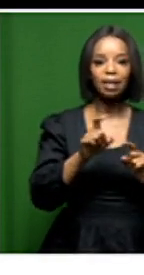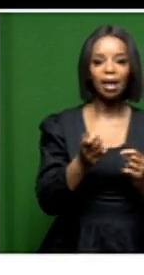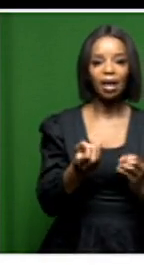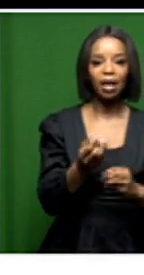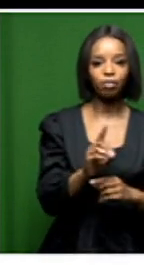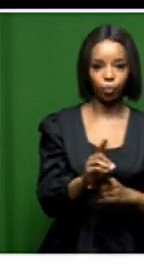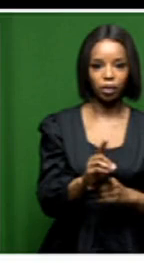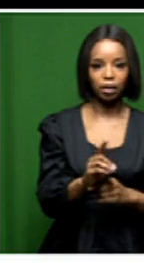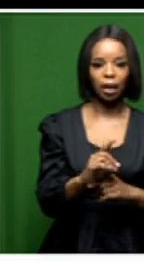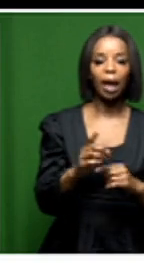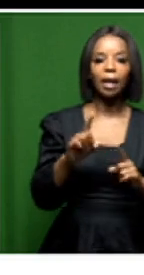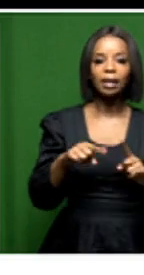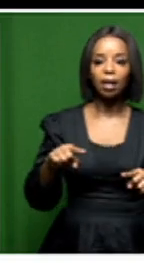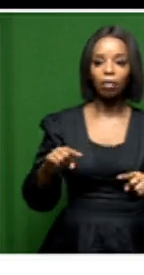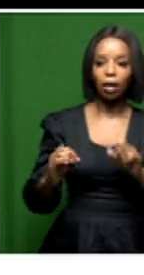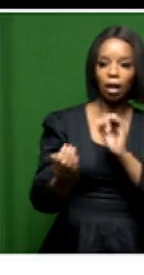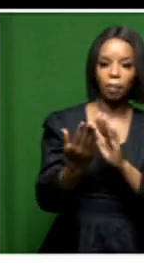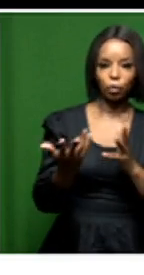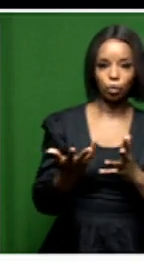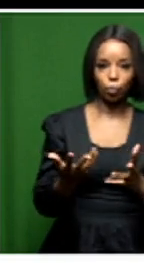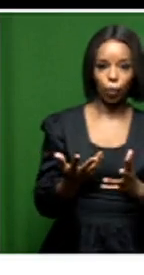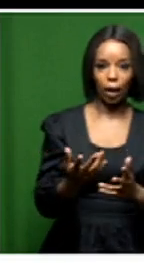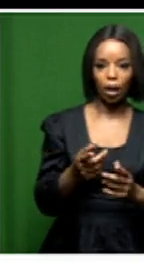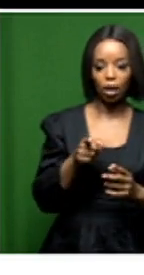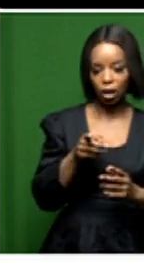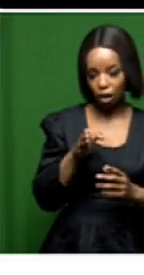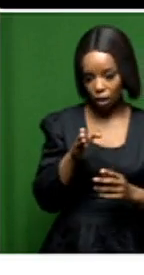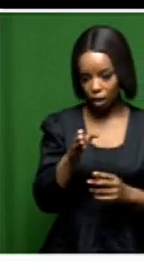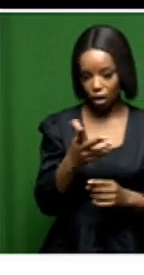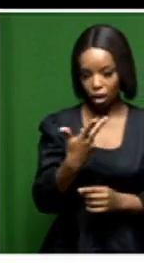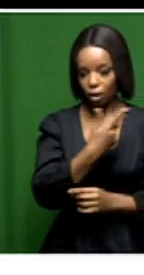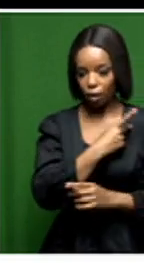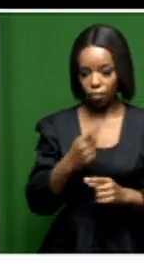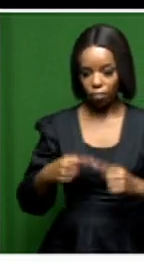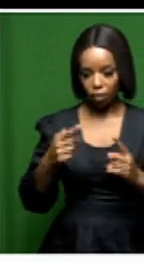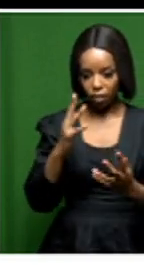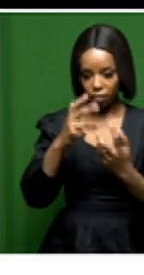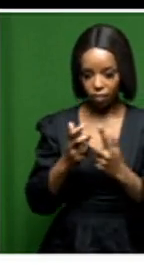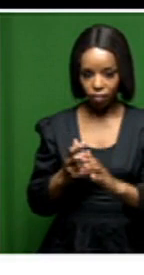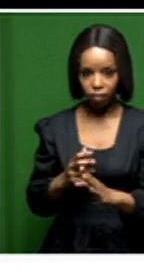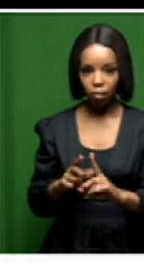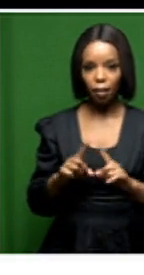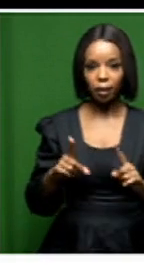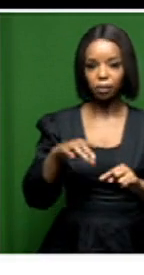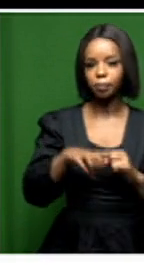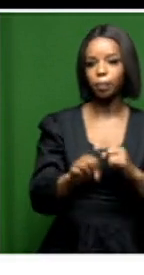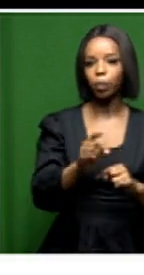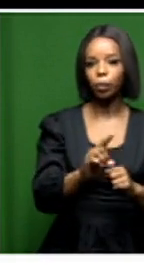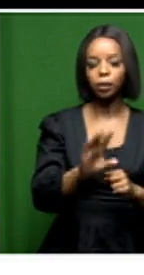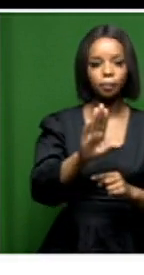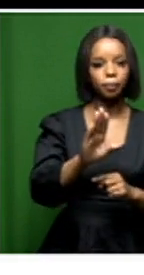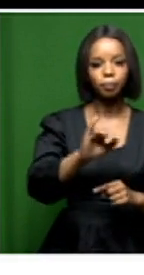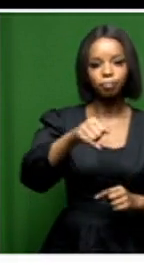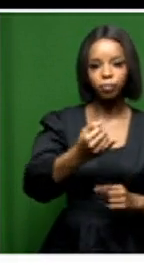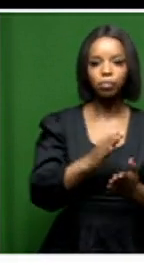where one vaccine platform is later boosted with a different vaccine. He says they found that J&J works very well with